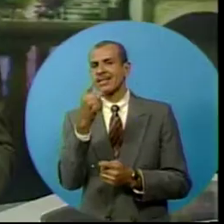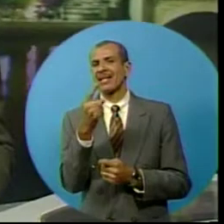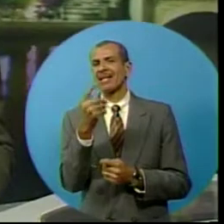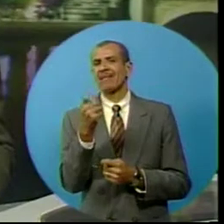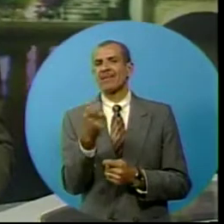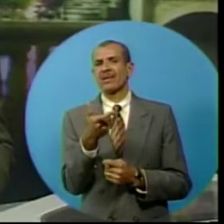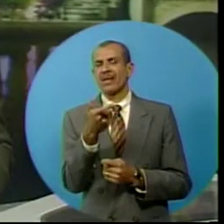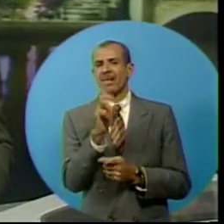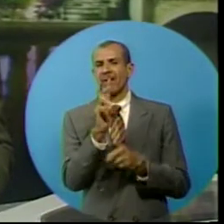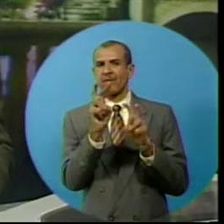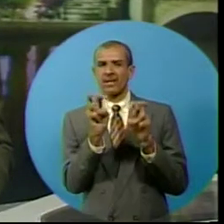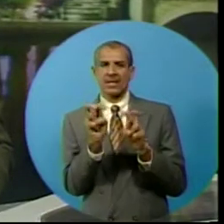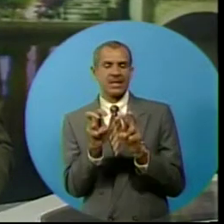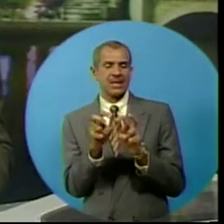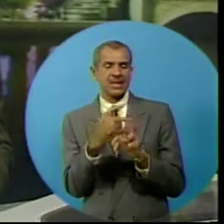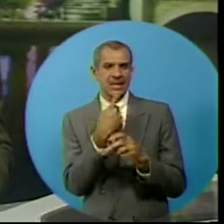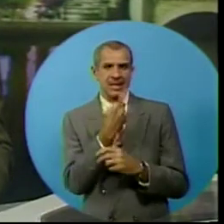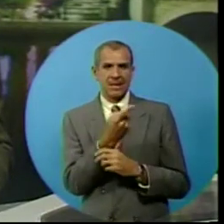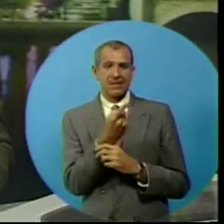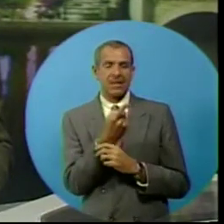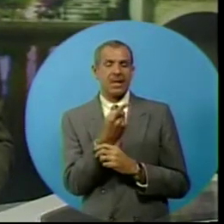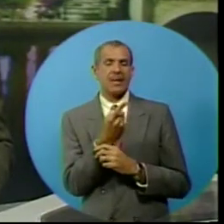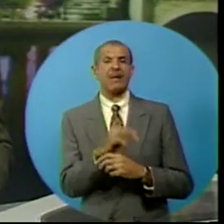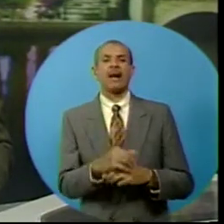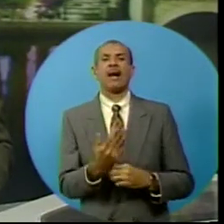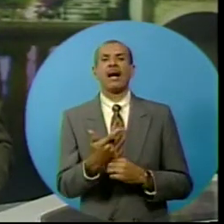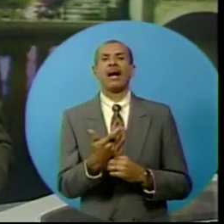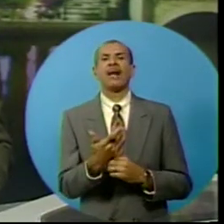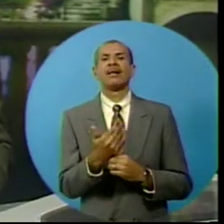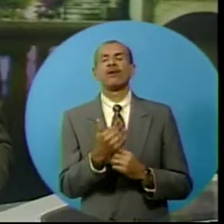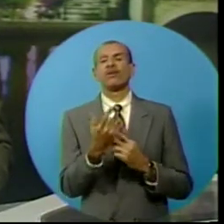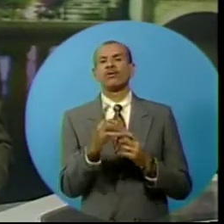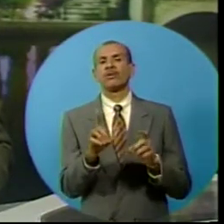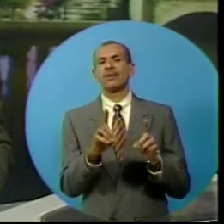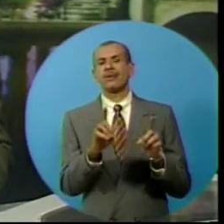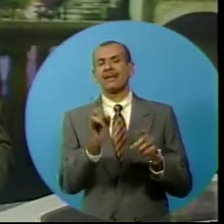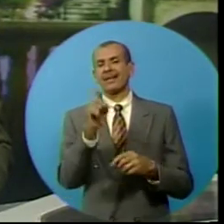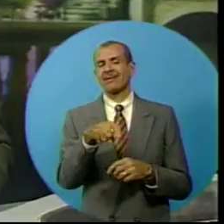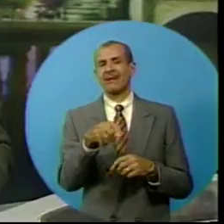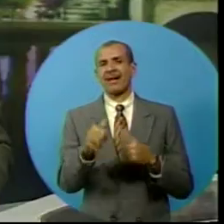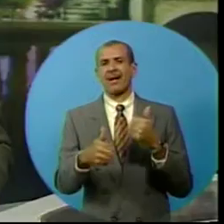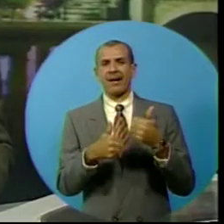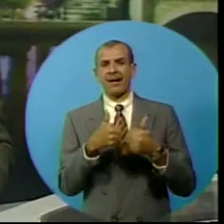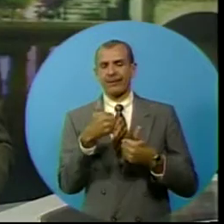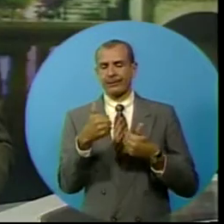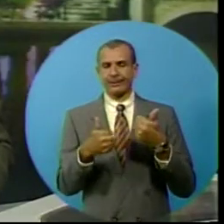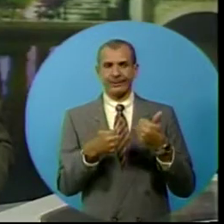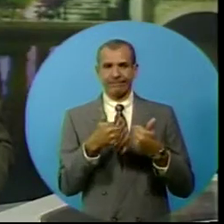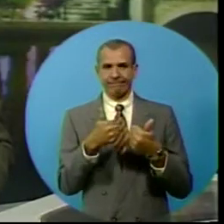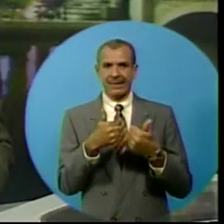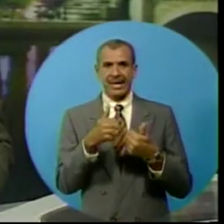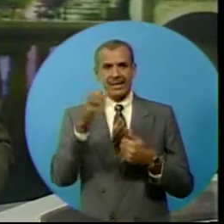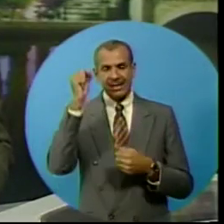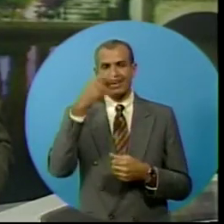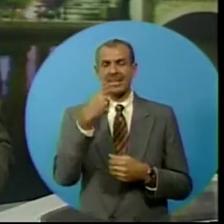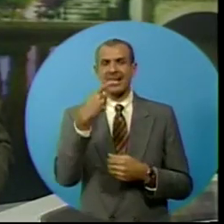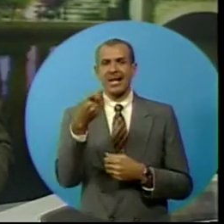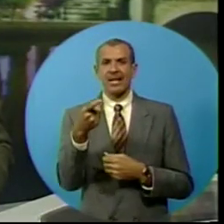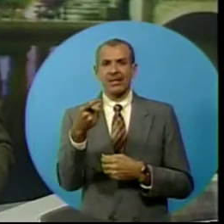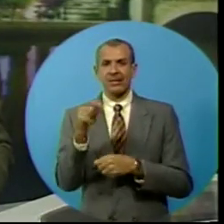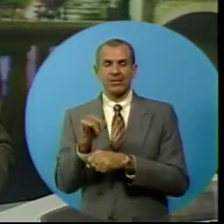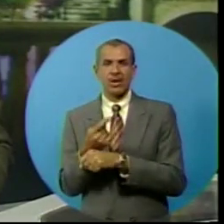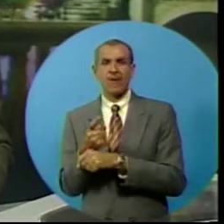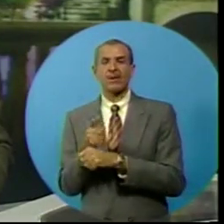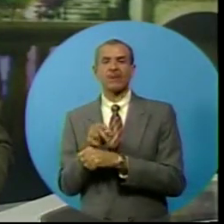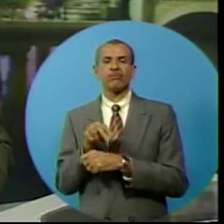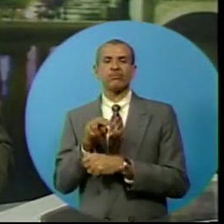immediately investigate the allegations made by Simmons and take the necessary and appropriate action. Simmons' next assignment will be the tour